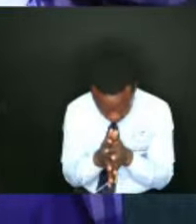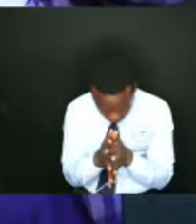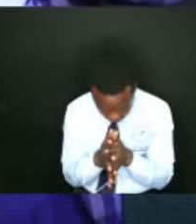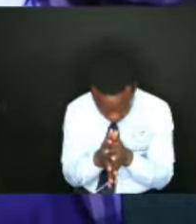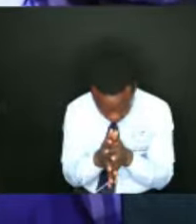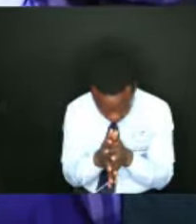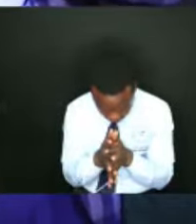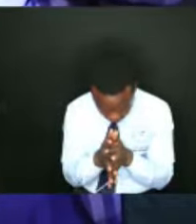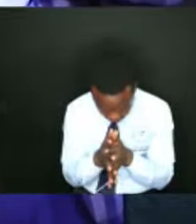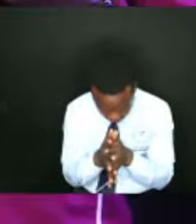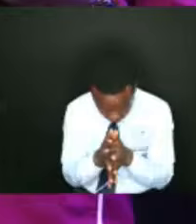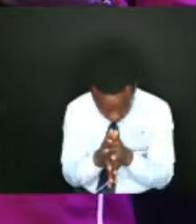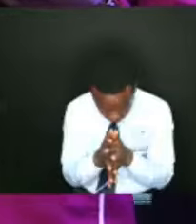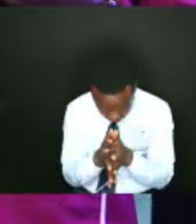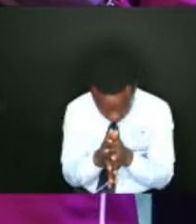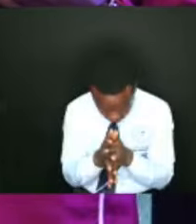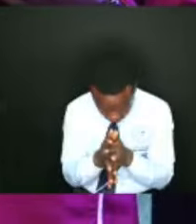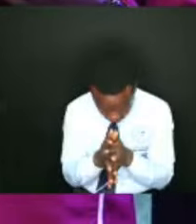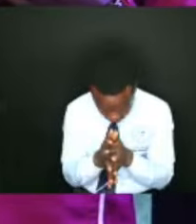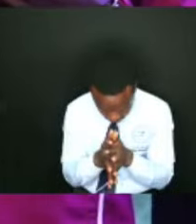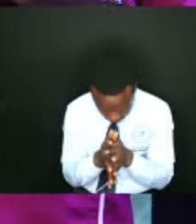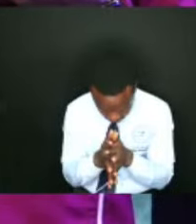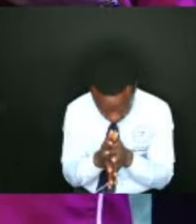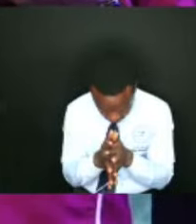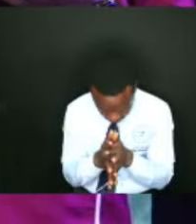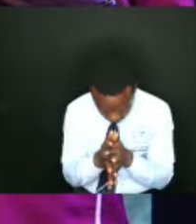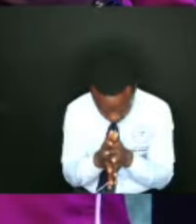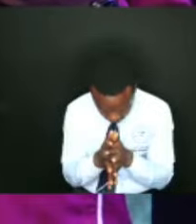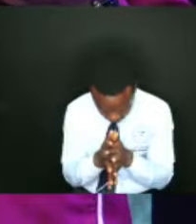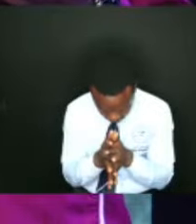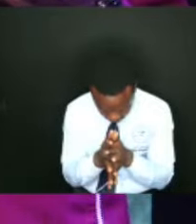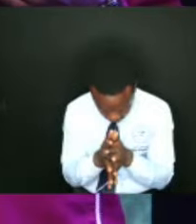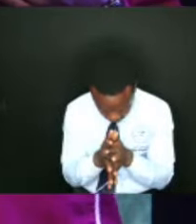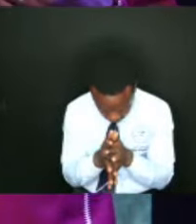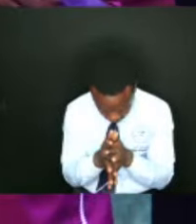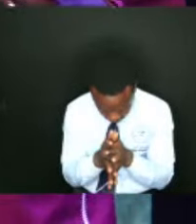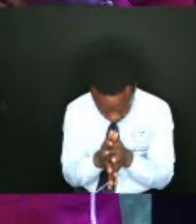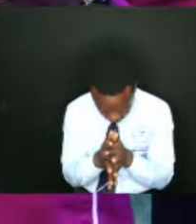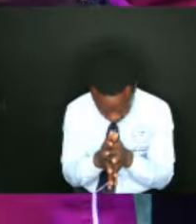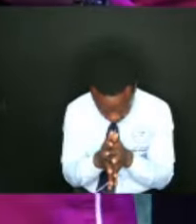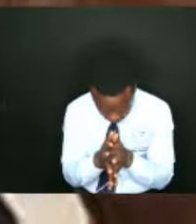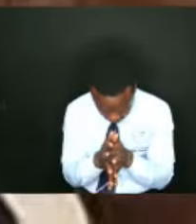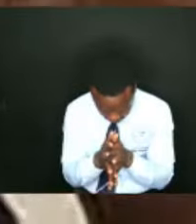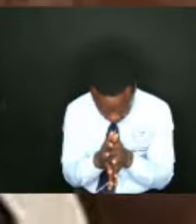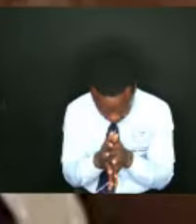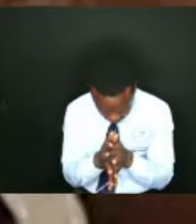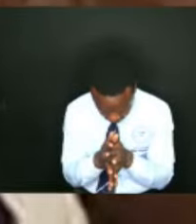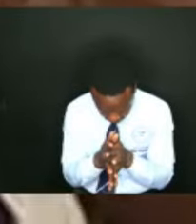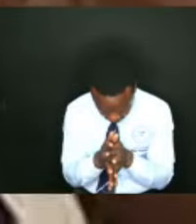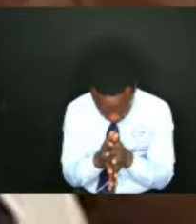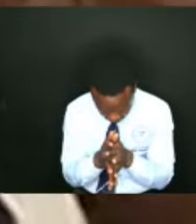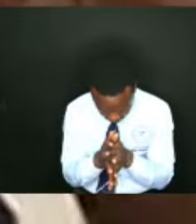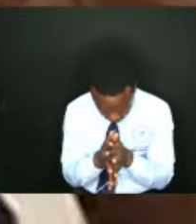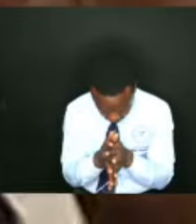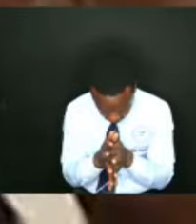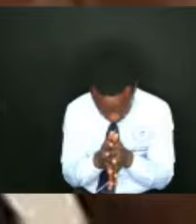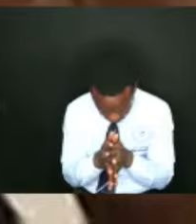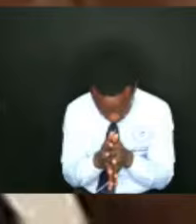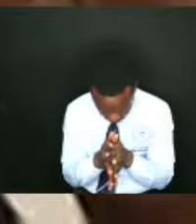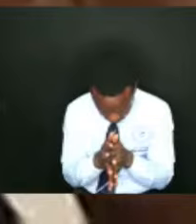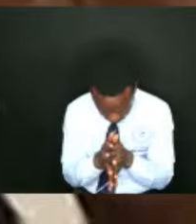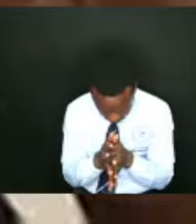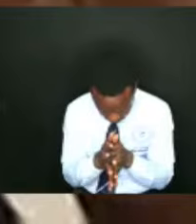ourselves, Lord, from that entanglement of bitterness. Oh, Lord, help us. Our deep